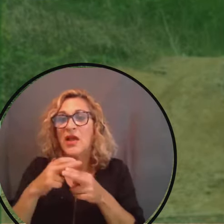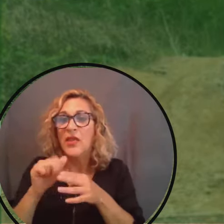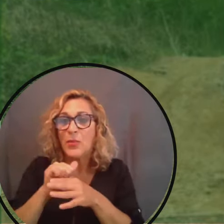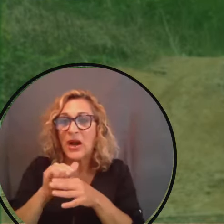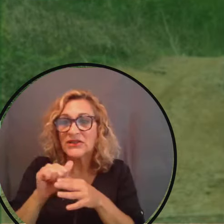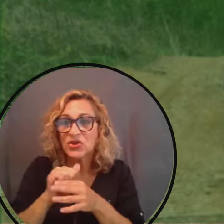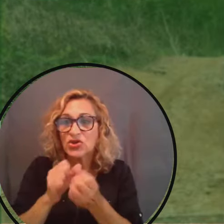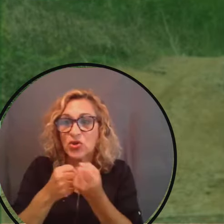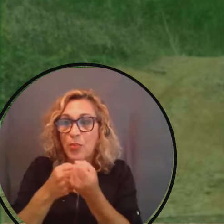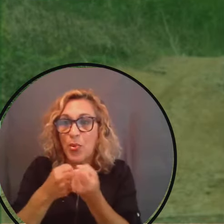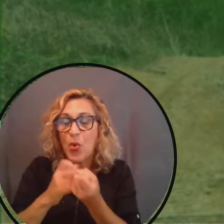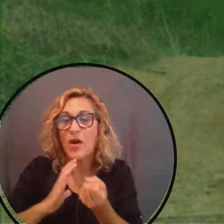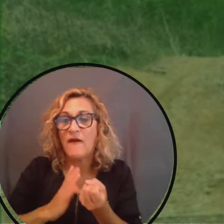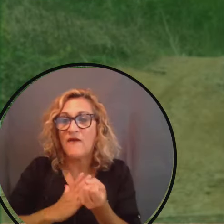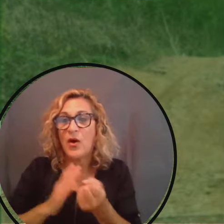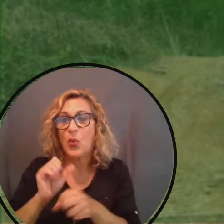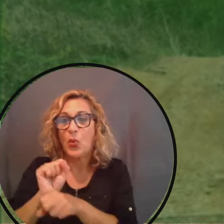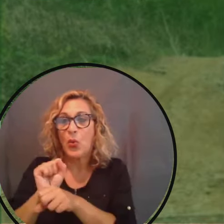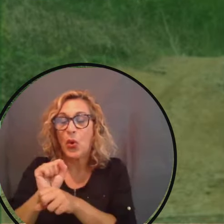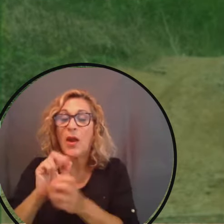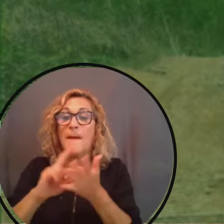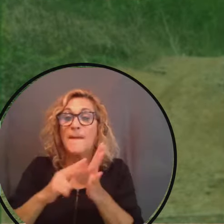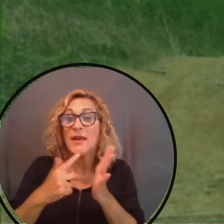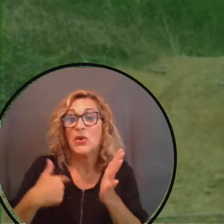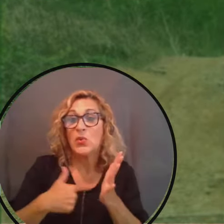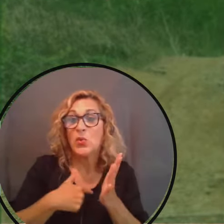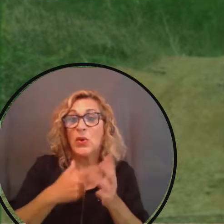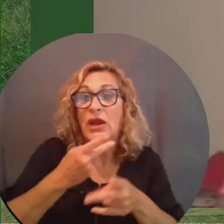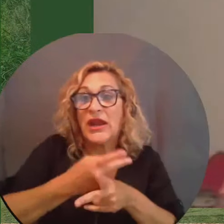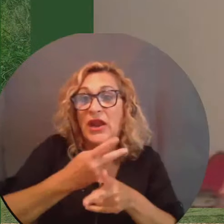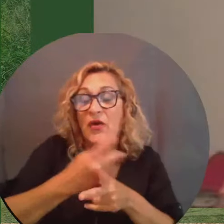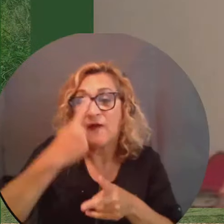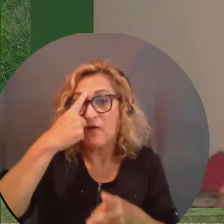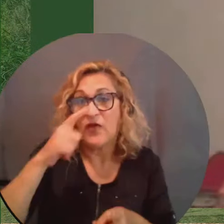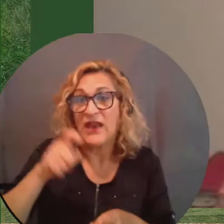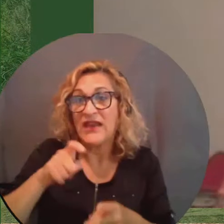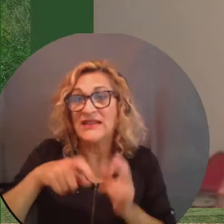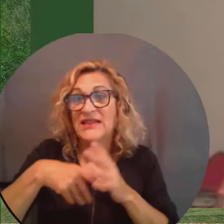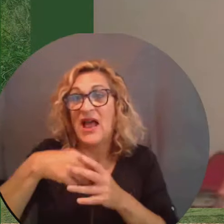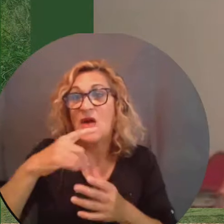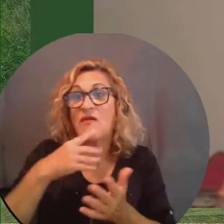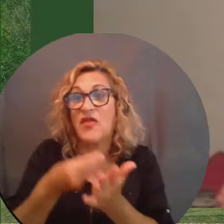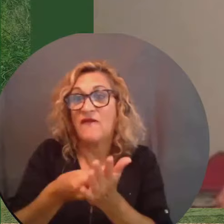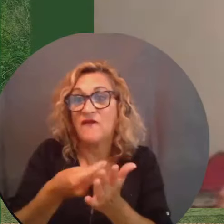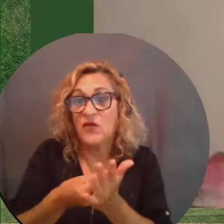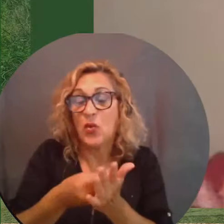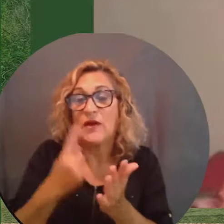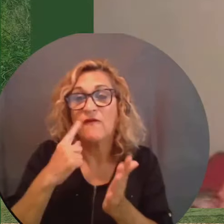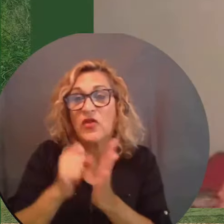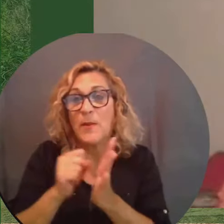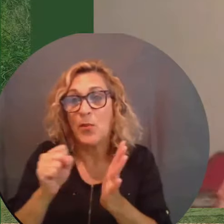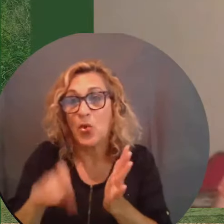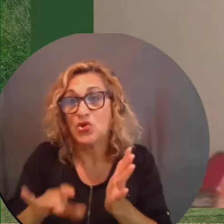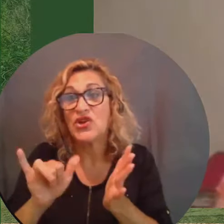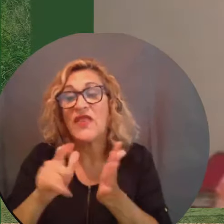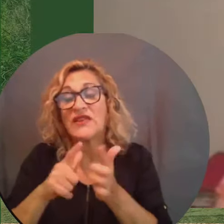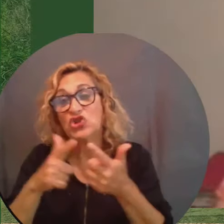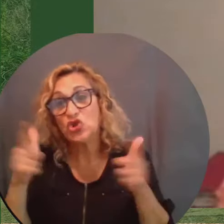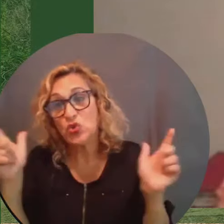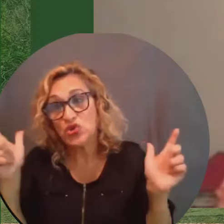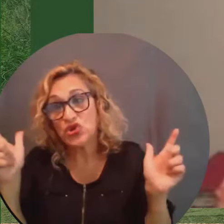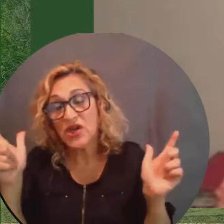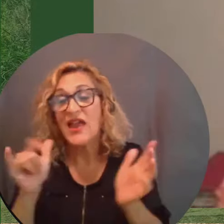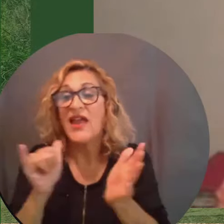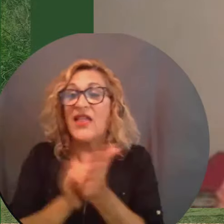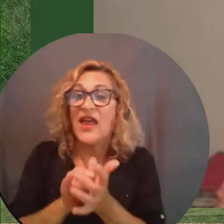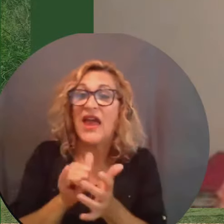which means that we were caring for the needs outside of just the funding for the abortion, which is huge. That